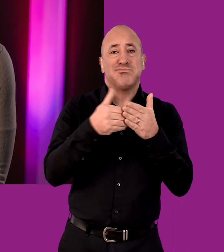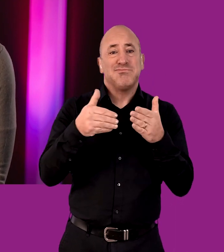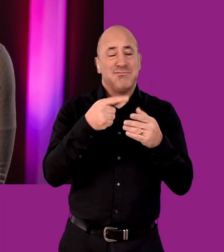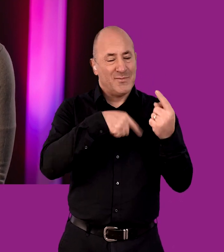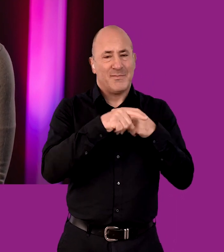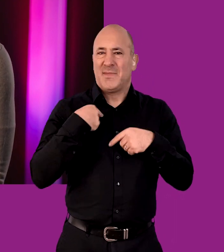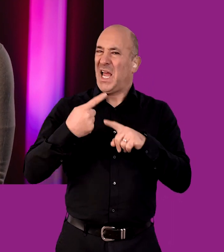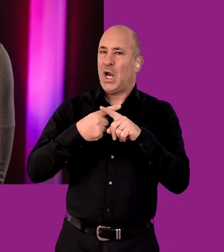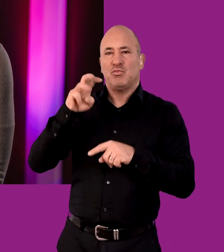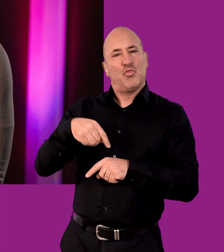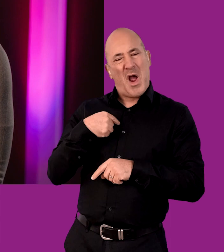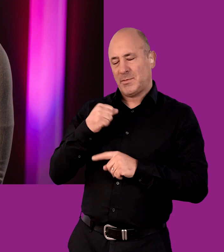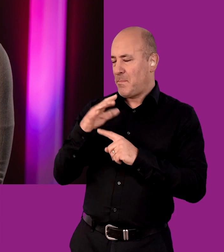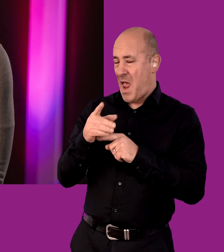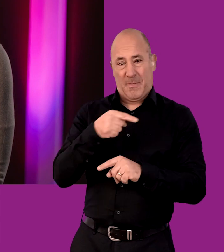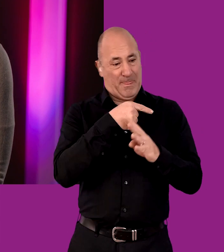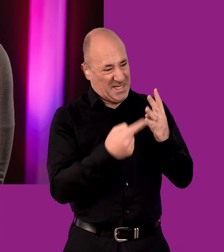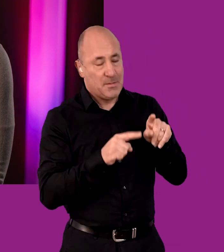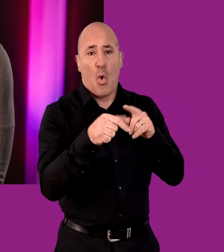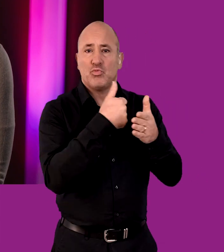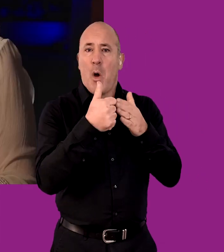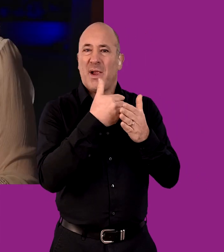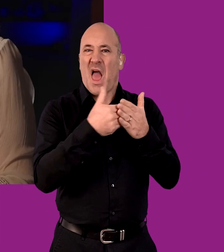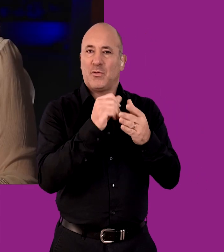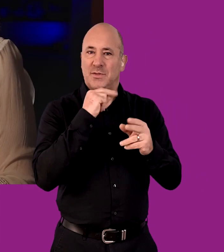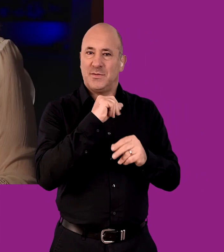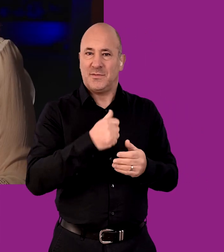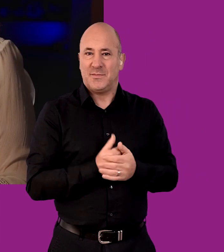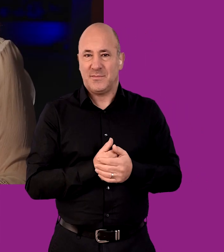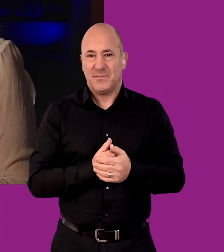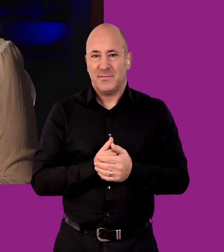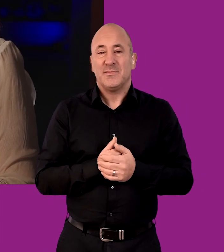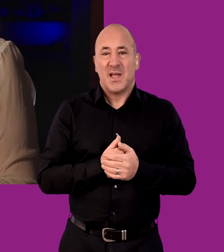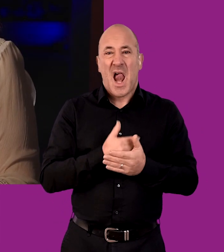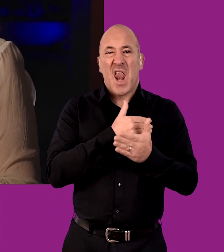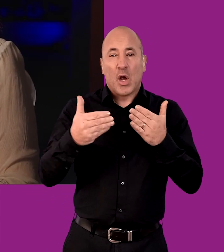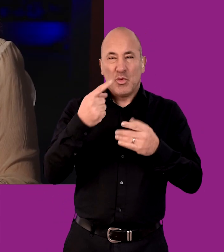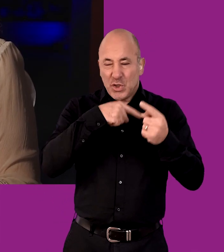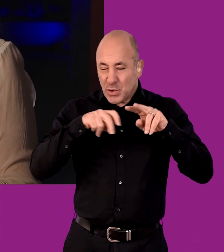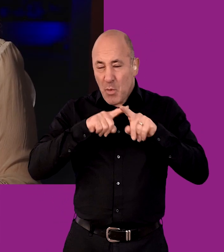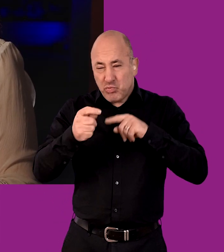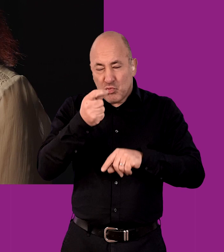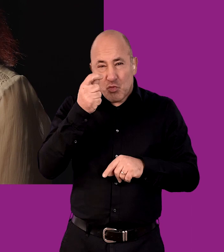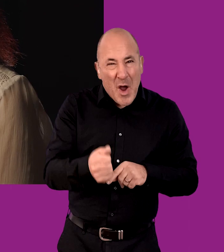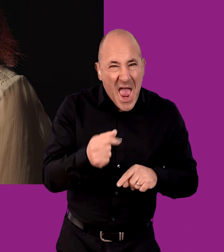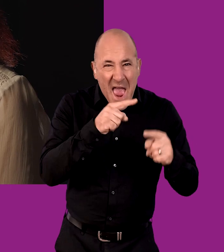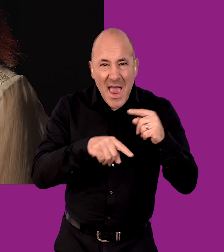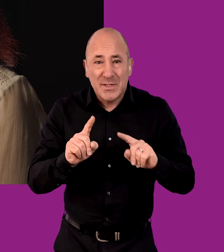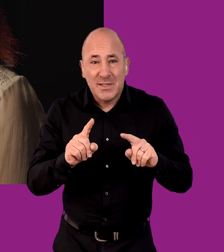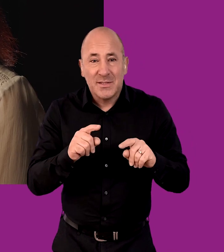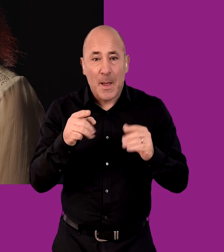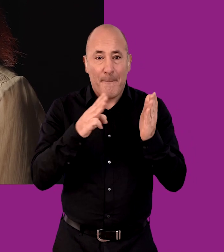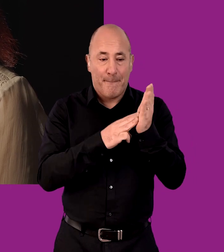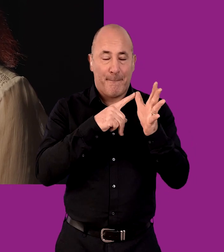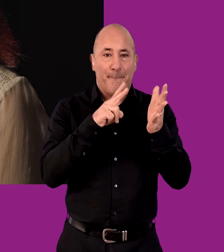who didn't speak English or Welsh as their main language. And the rarest language named in our data, that's